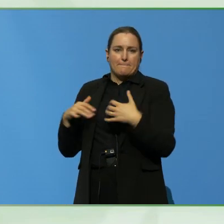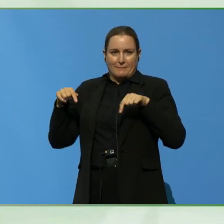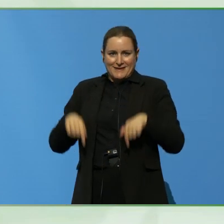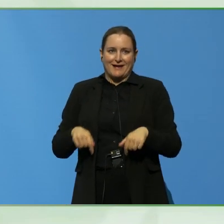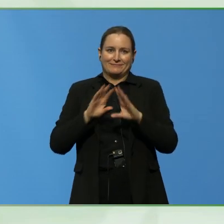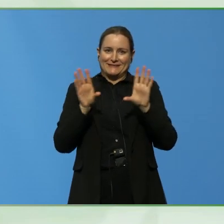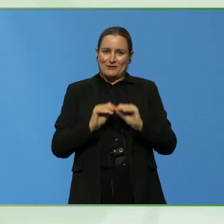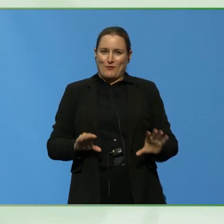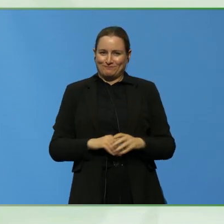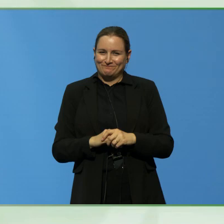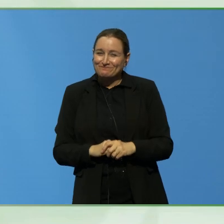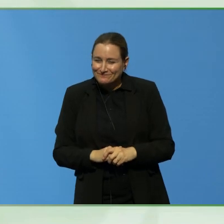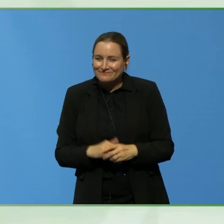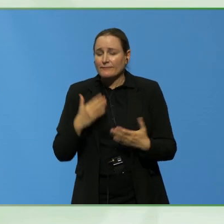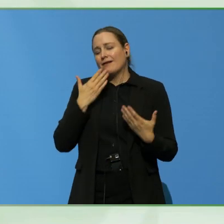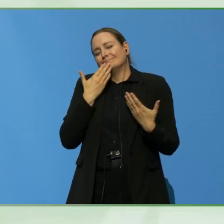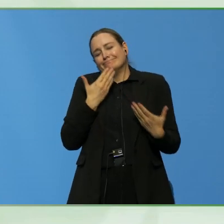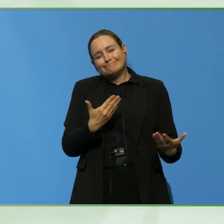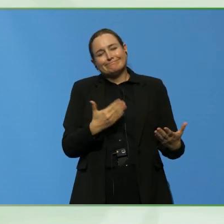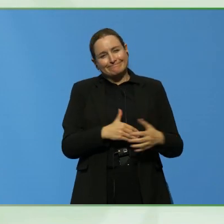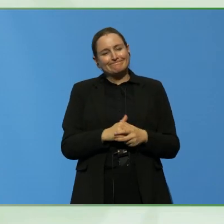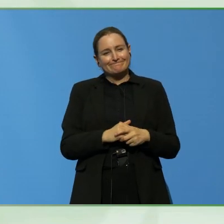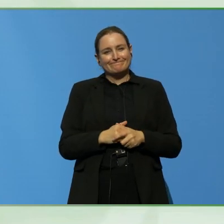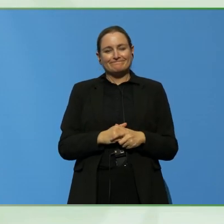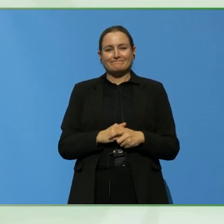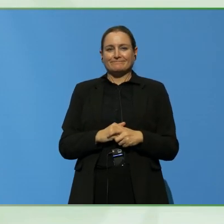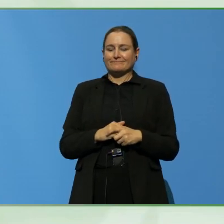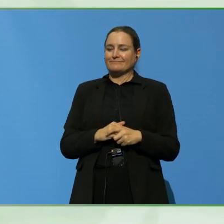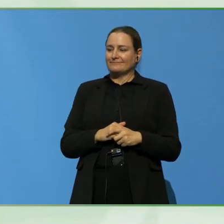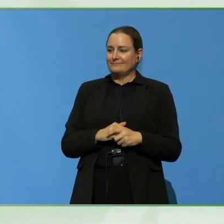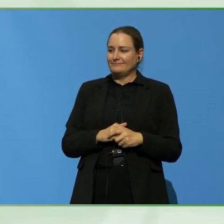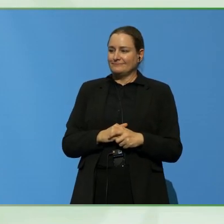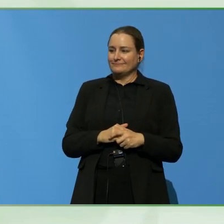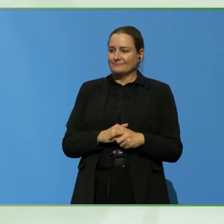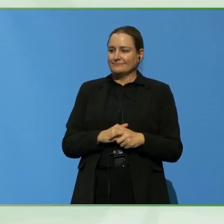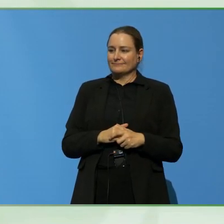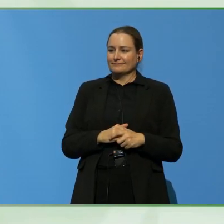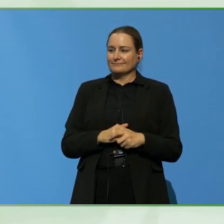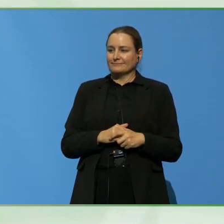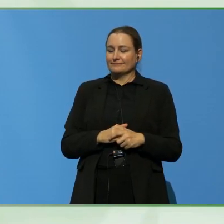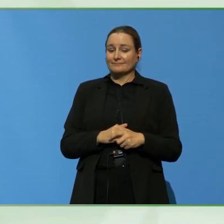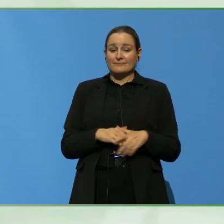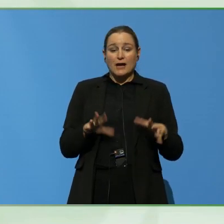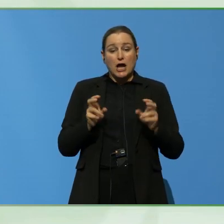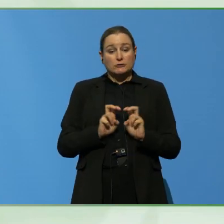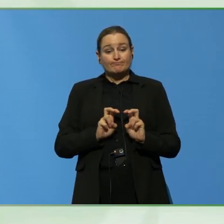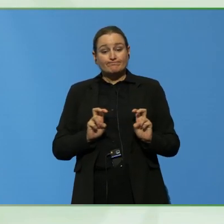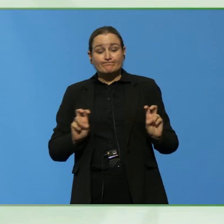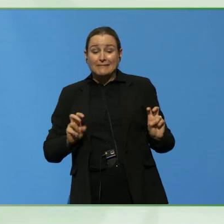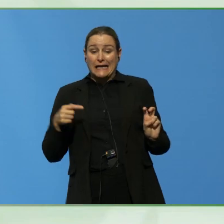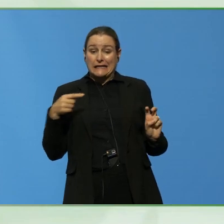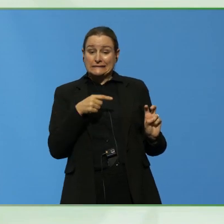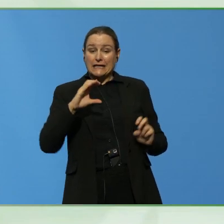have you. Thank you so much. And it's always a pleasure to have a panel with Bernard Chira on it because he's not only